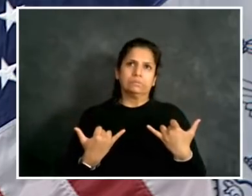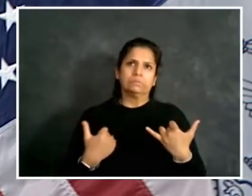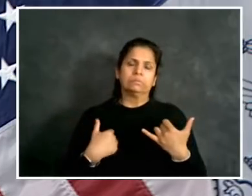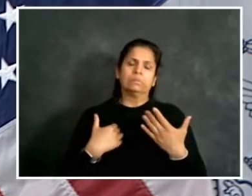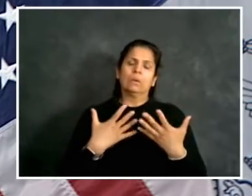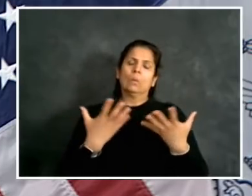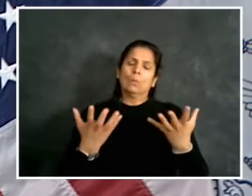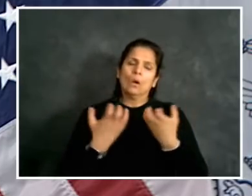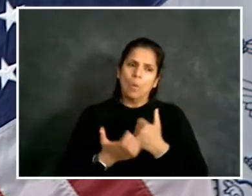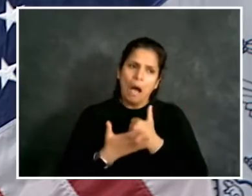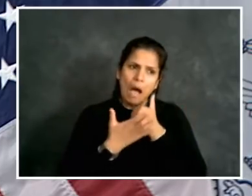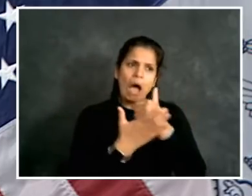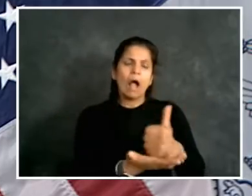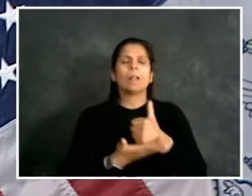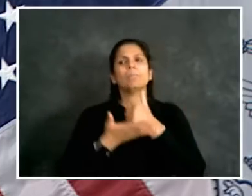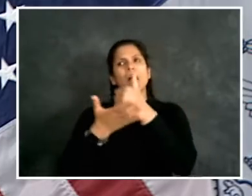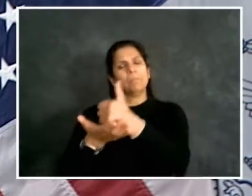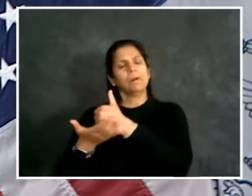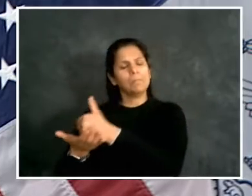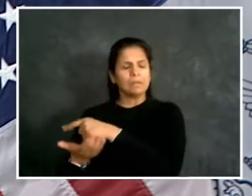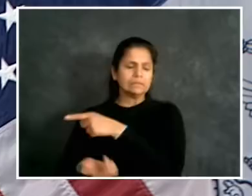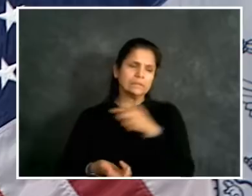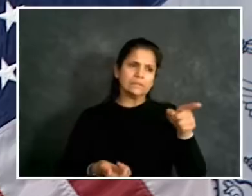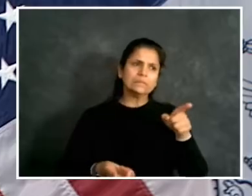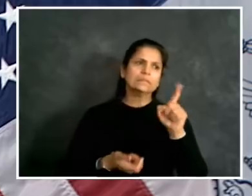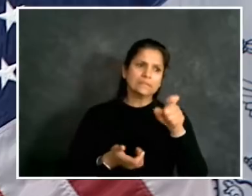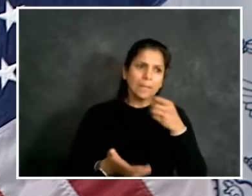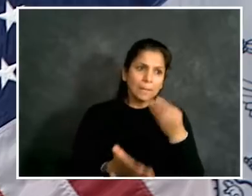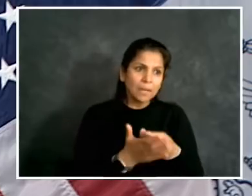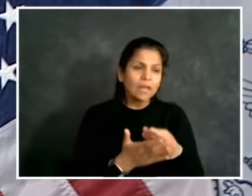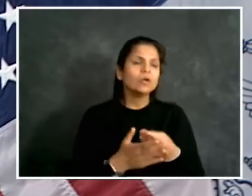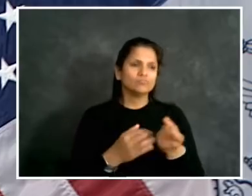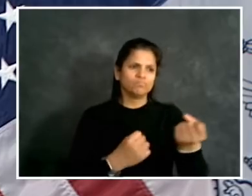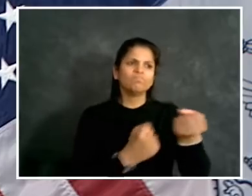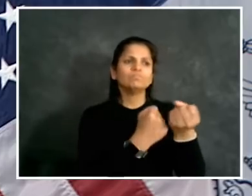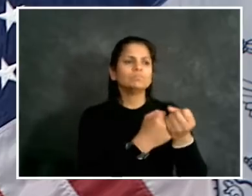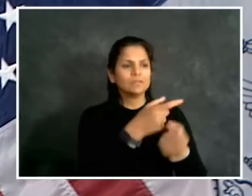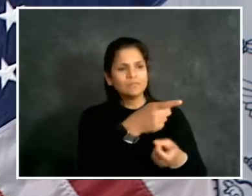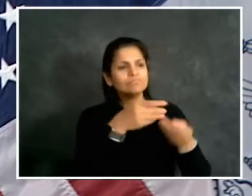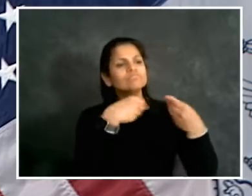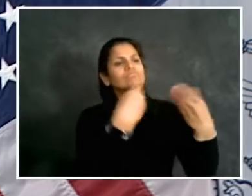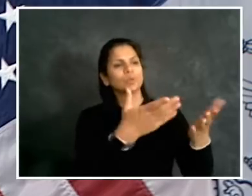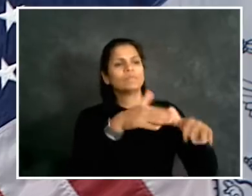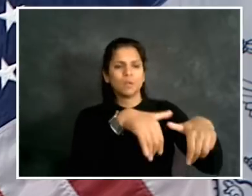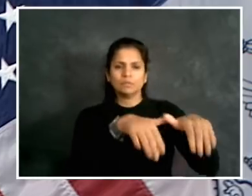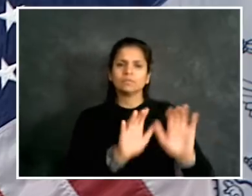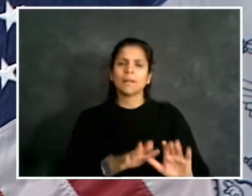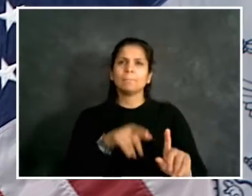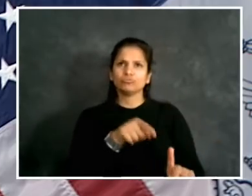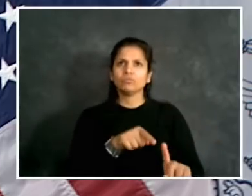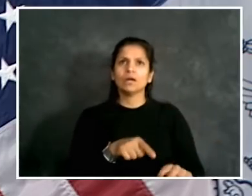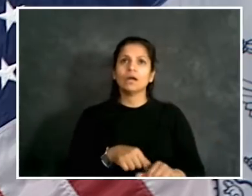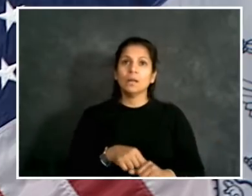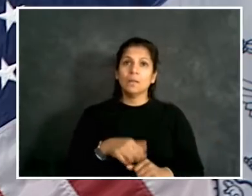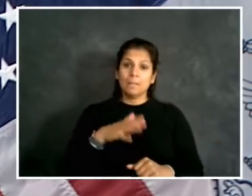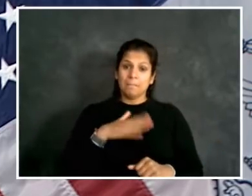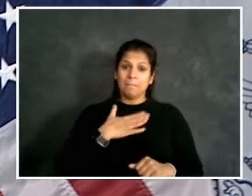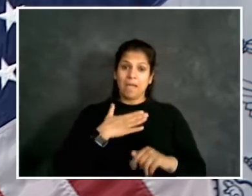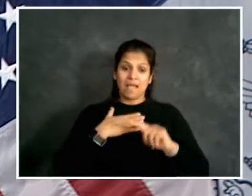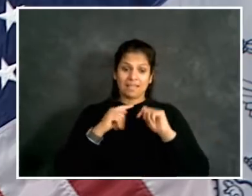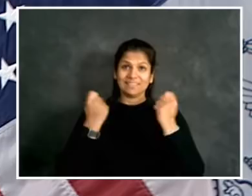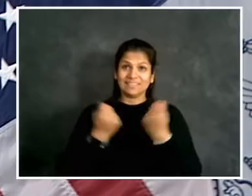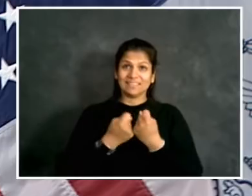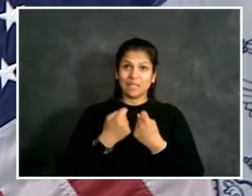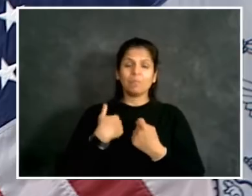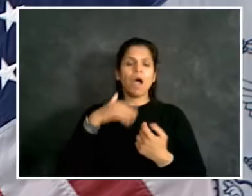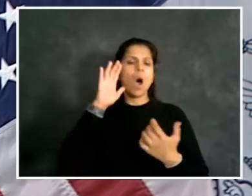there are some people who are in a horrible situation, not only first and foremost because they've lost someone, but then on top of that, they can't afford a burial, and